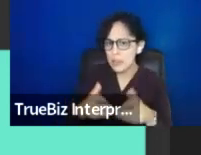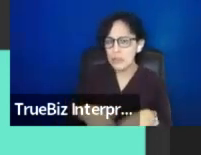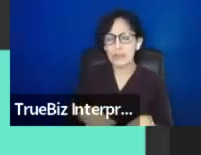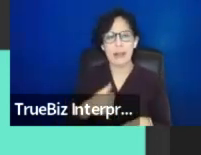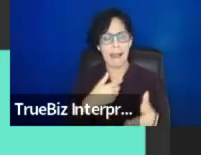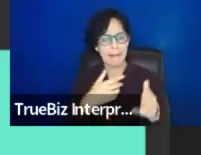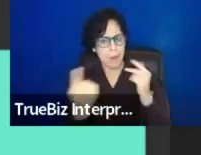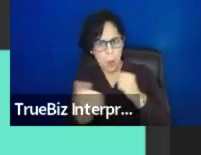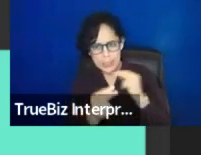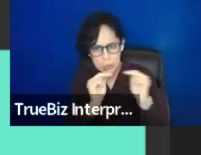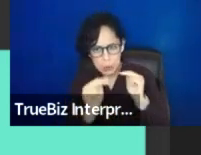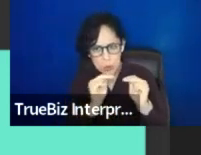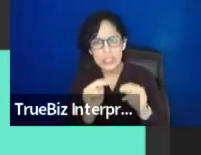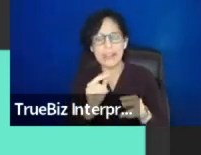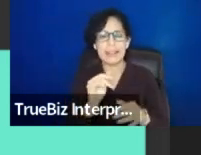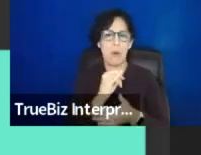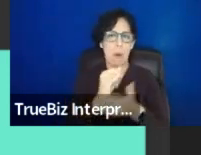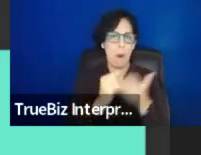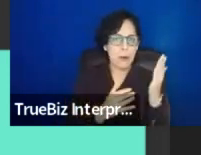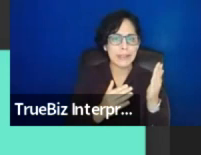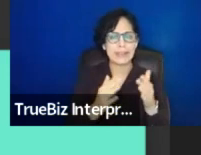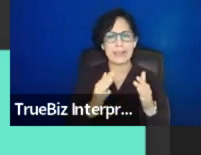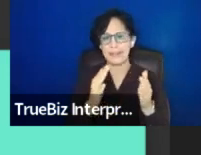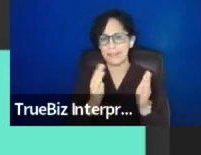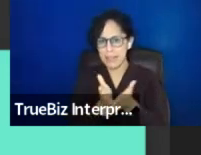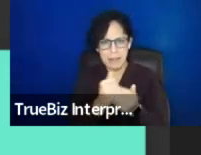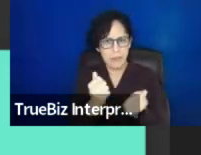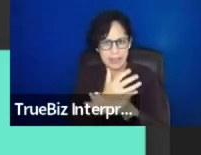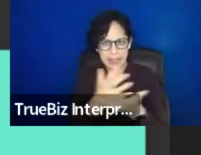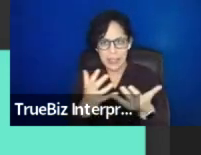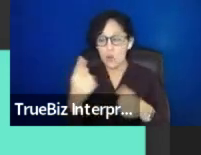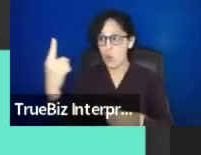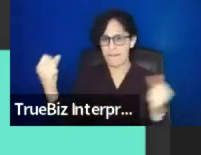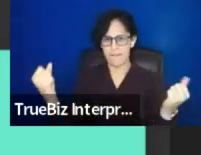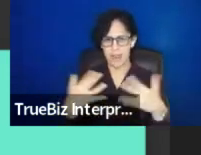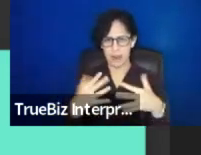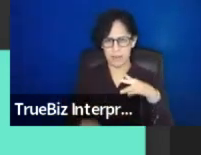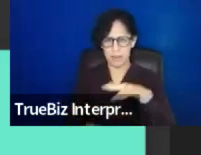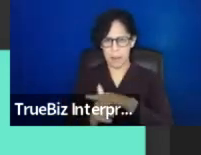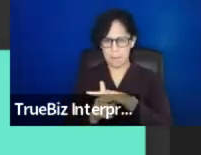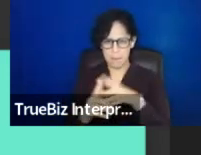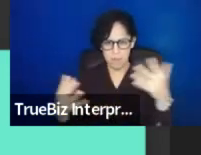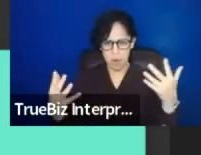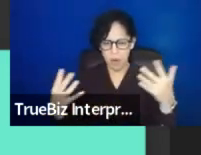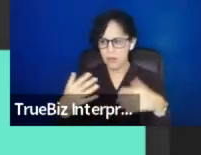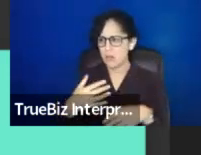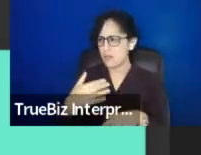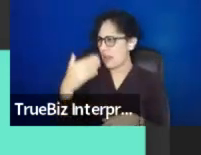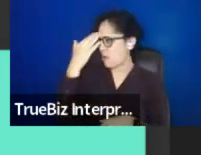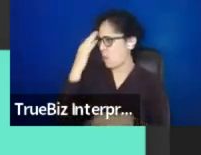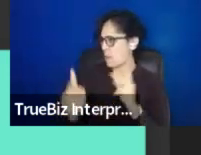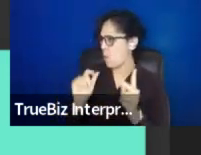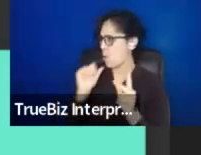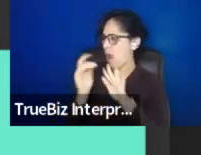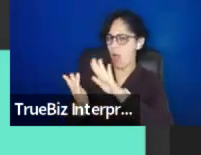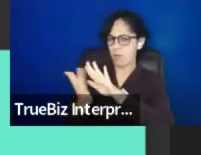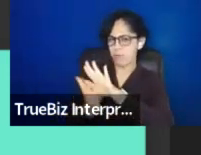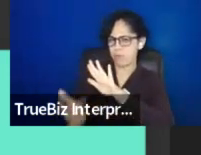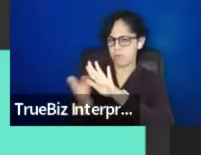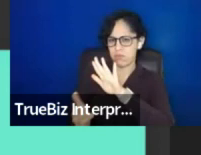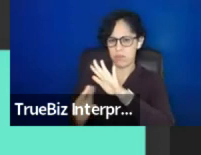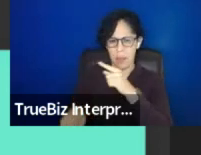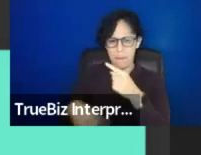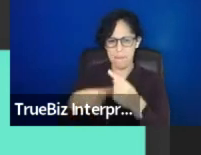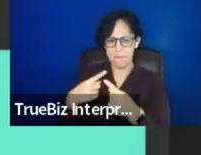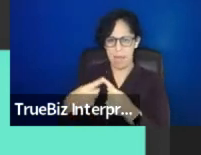time, a fear that I was really having was, how do I know that people won't just take advantage of a line like this? How do I